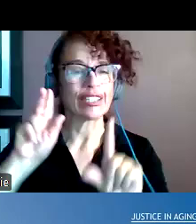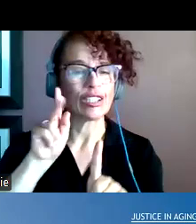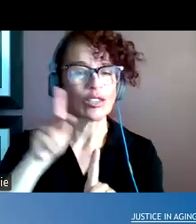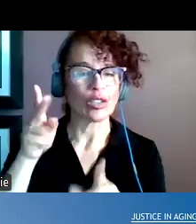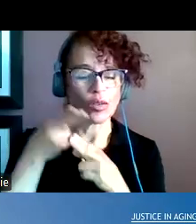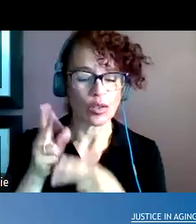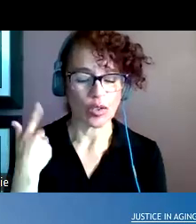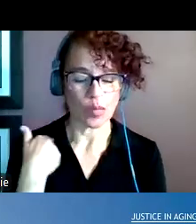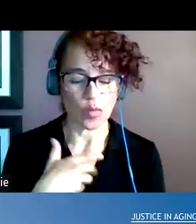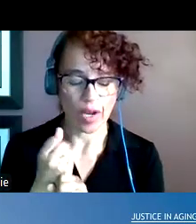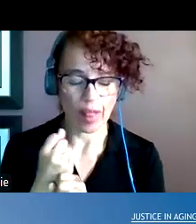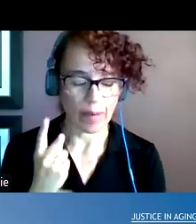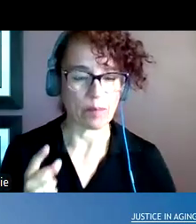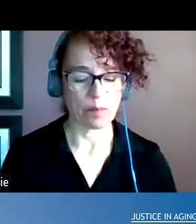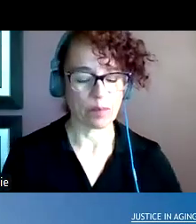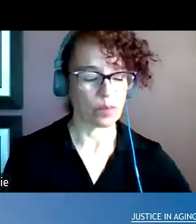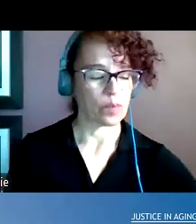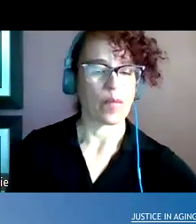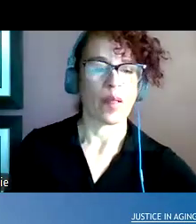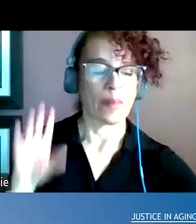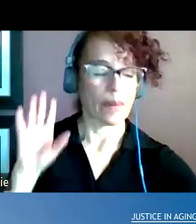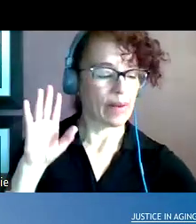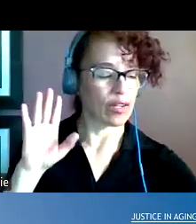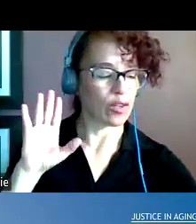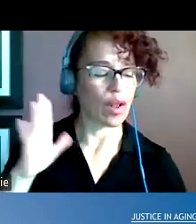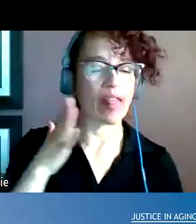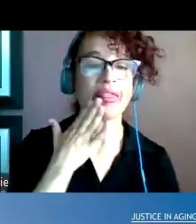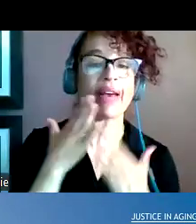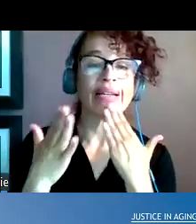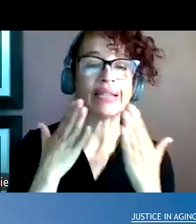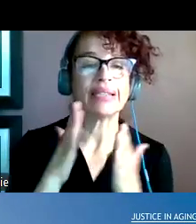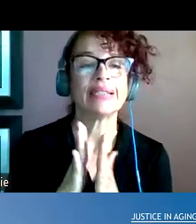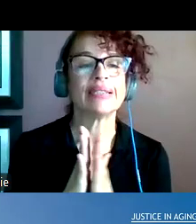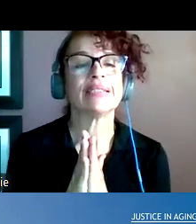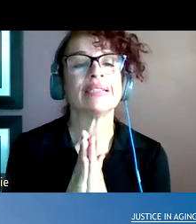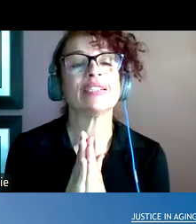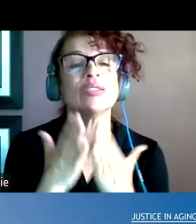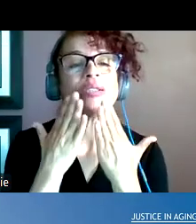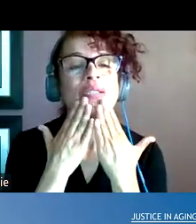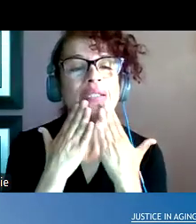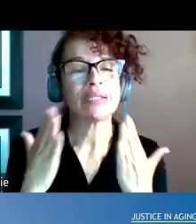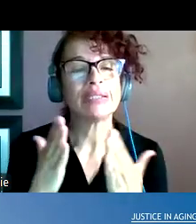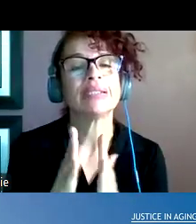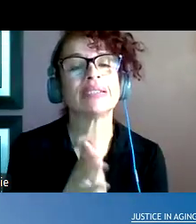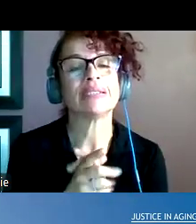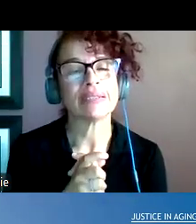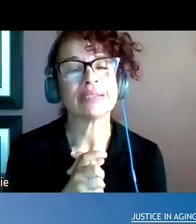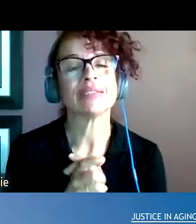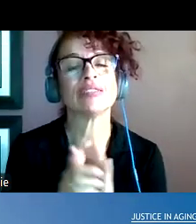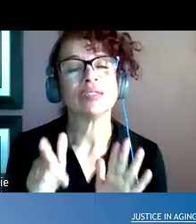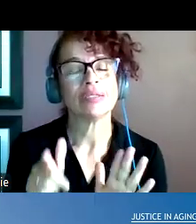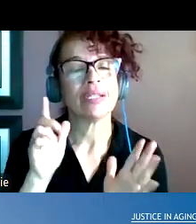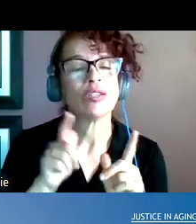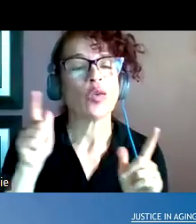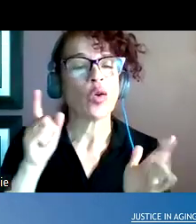I'm sure we will get them. Perfect. Thank you. So thank you, Hagar. And as Hagar